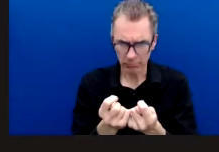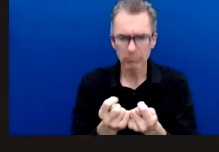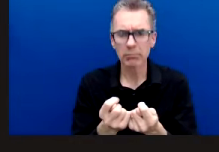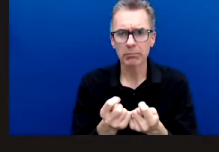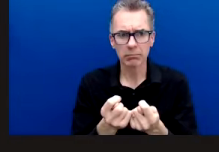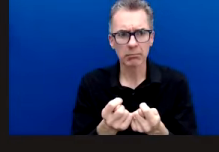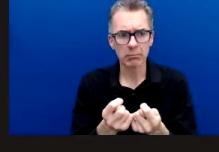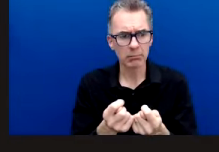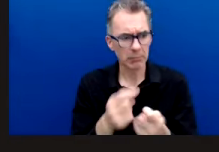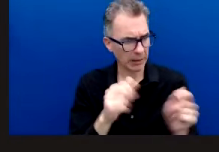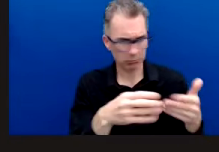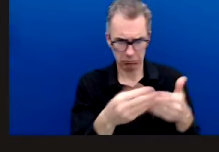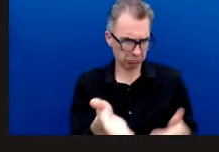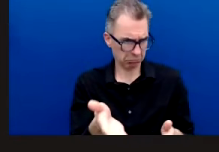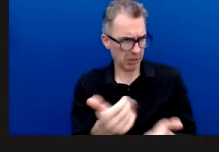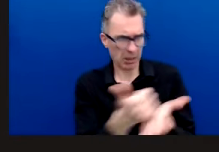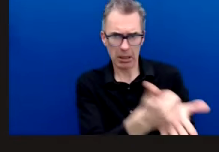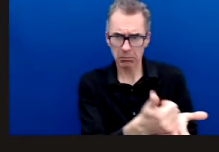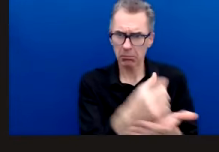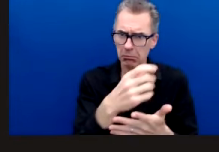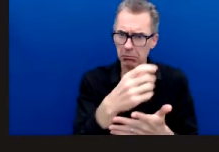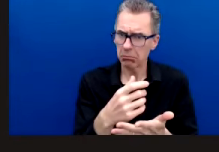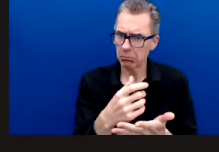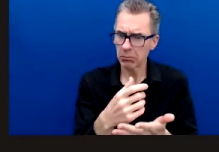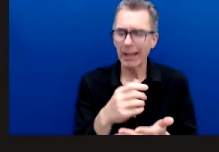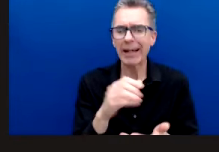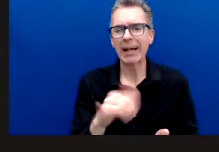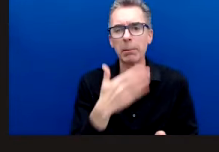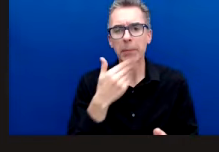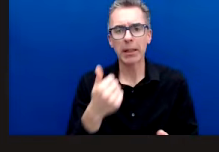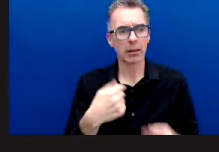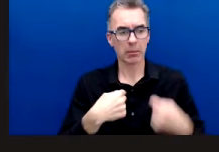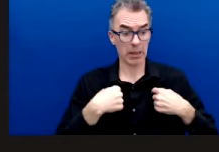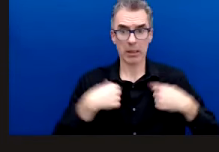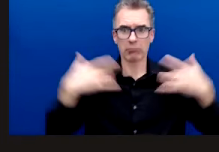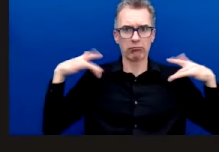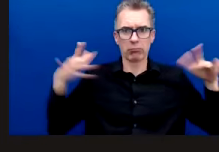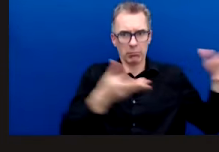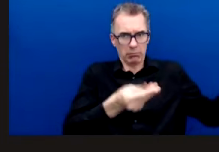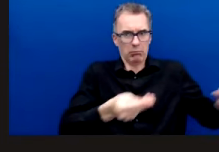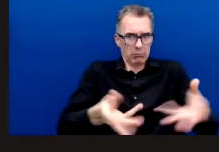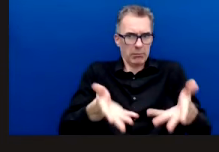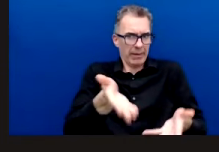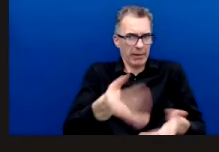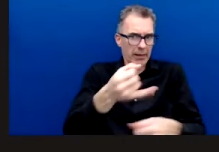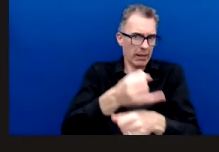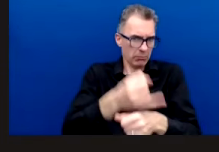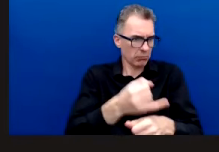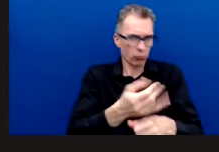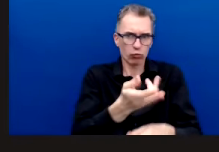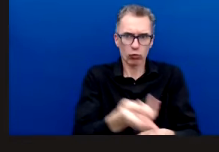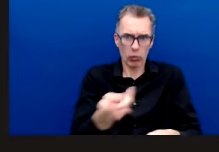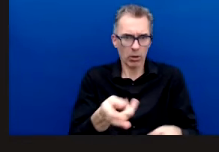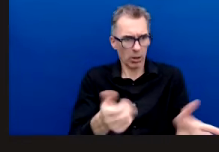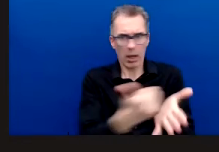for the students. So it's always better to connect them to the resources on campus. You